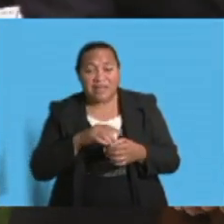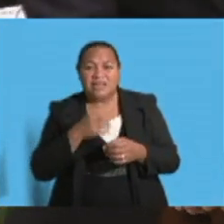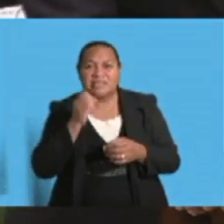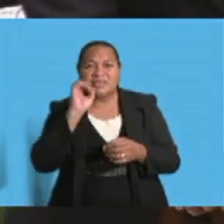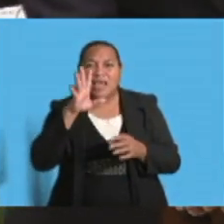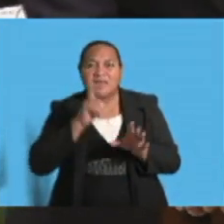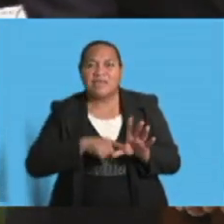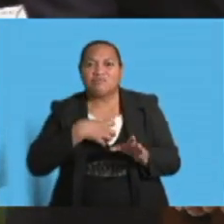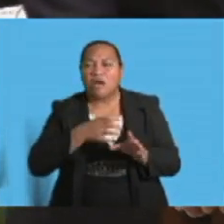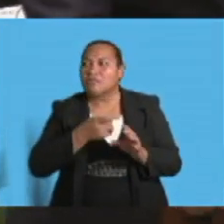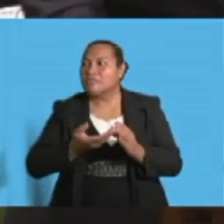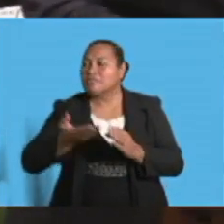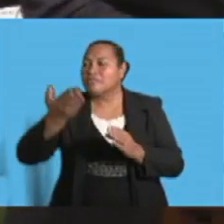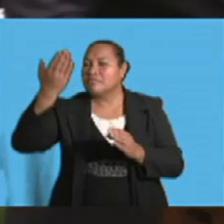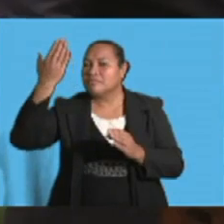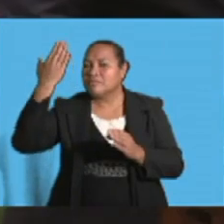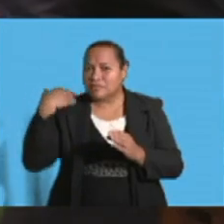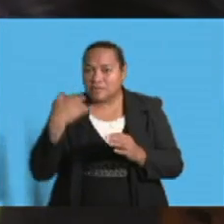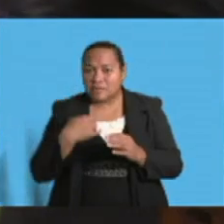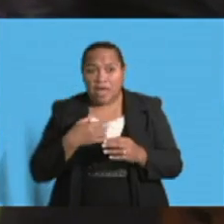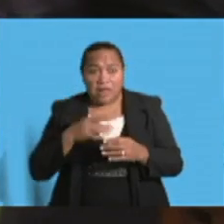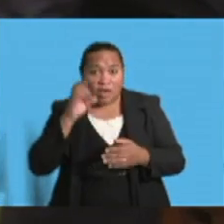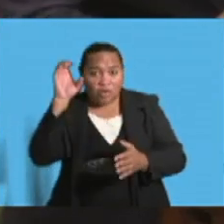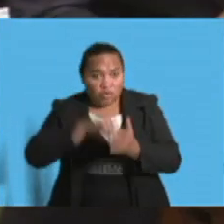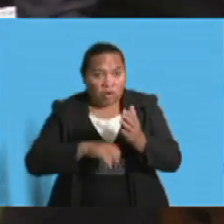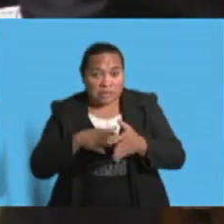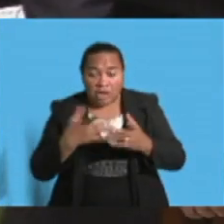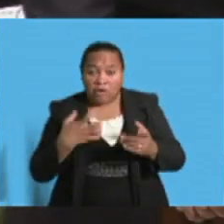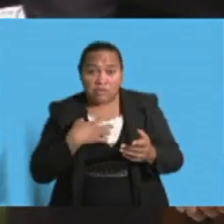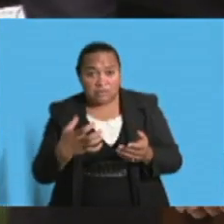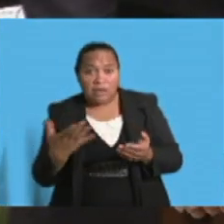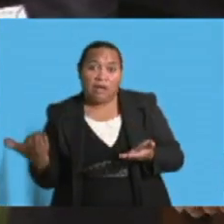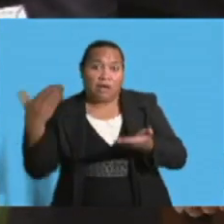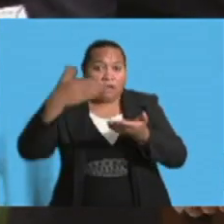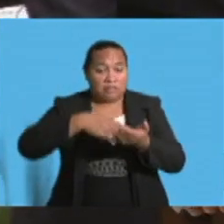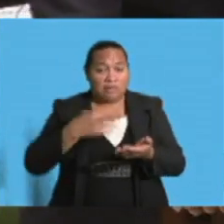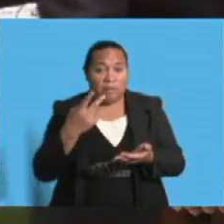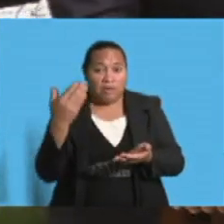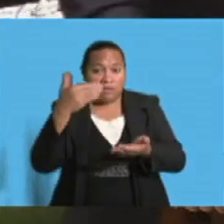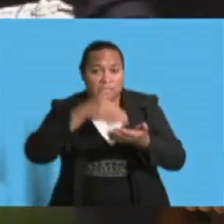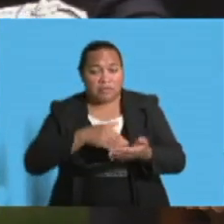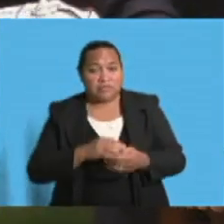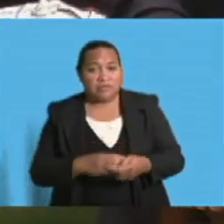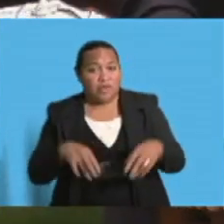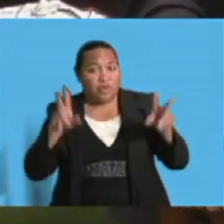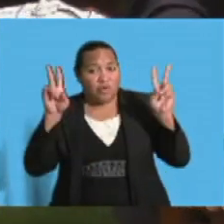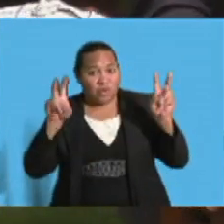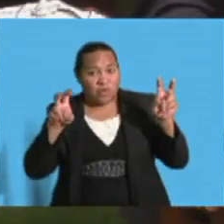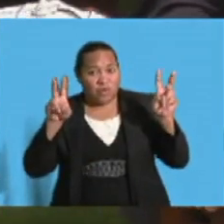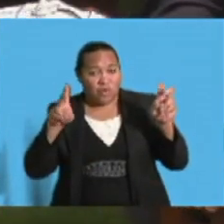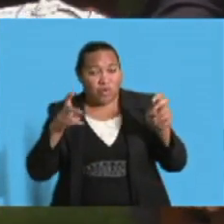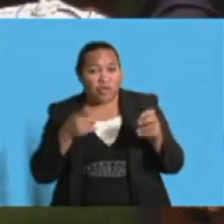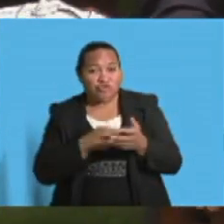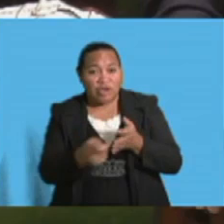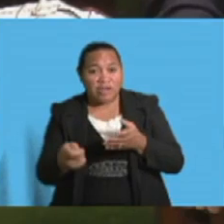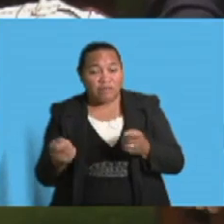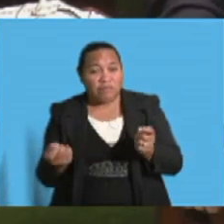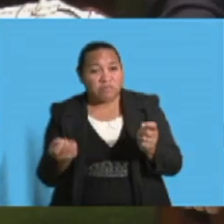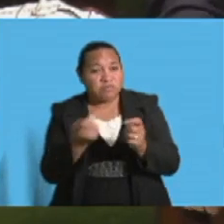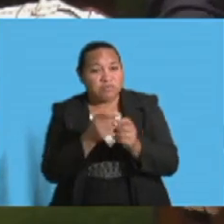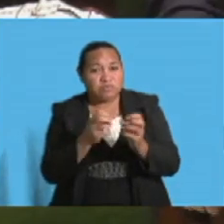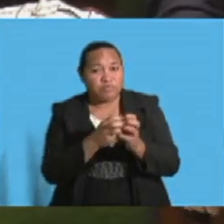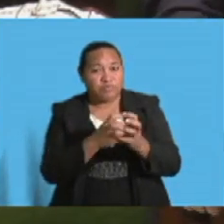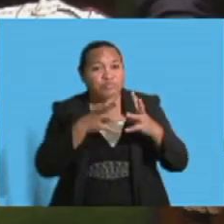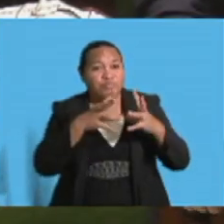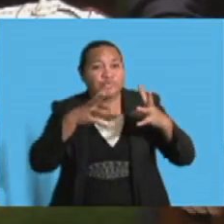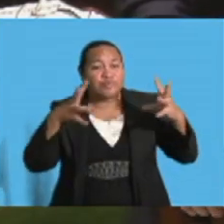years ago, Madam Speaker, and the cost today is twice that. He adds, Madam Speaker, and I quote again, The transfers to the NBF ballooned the